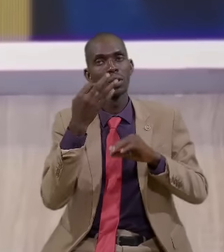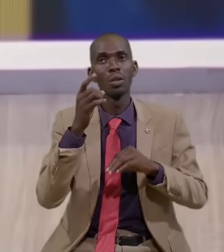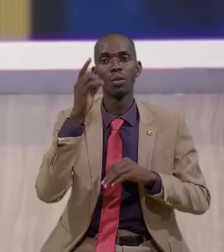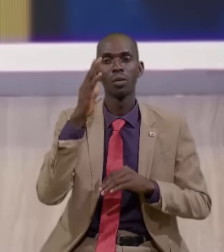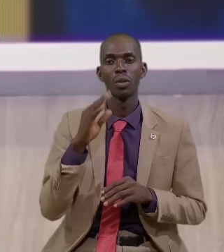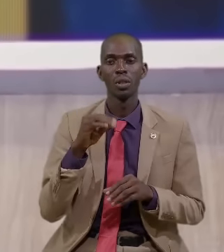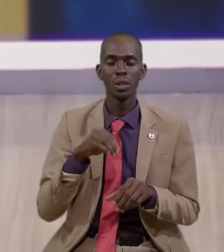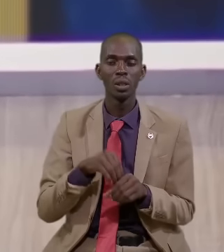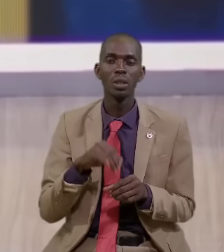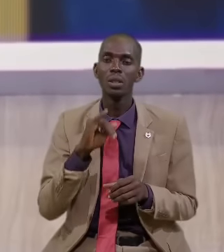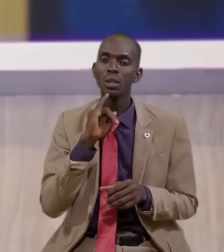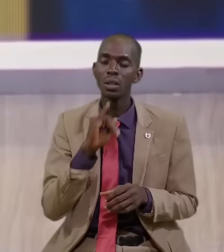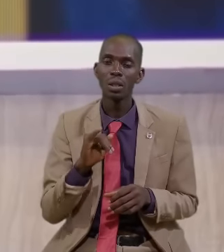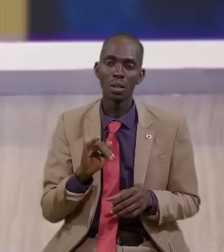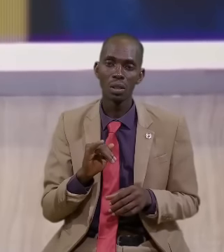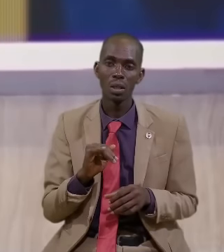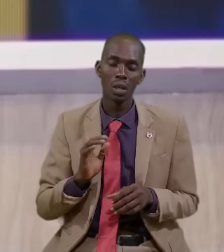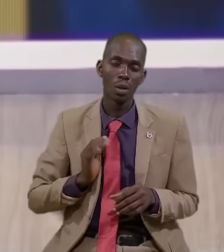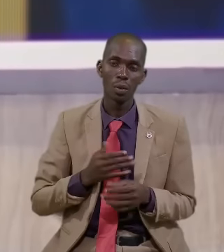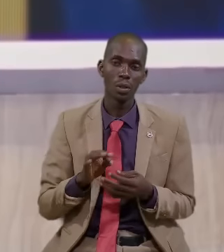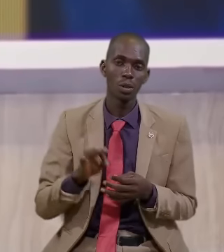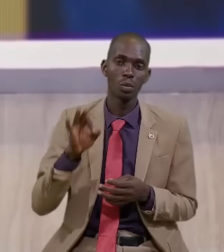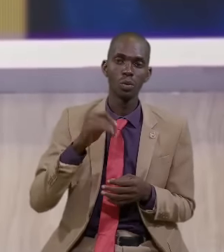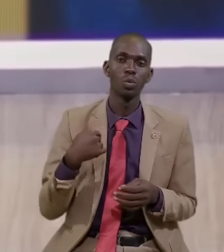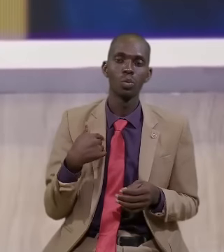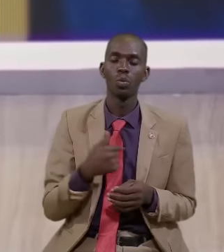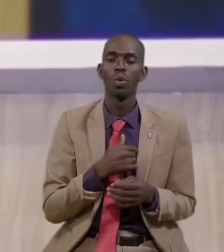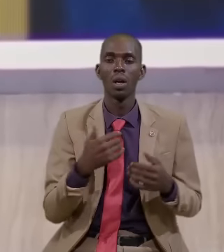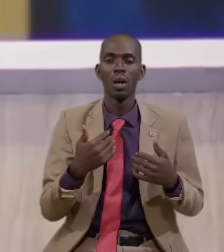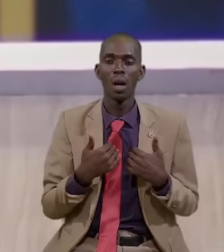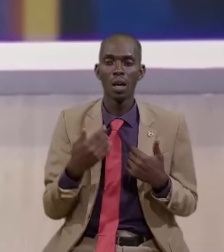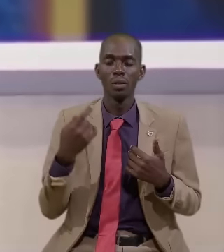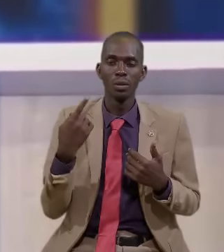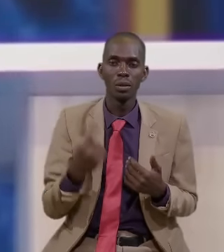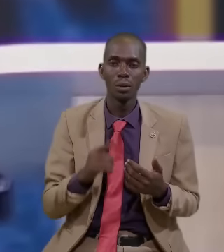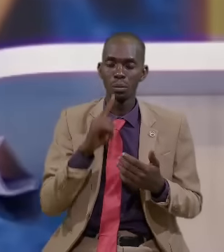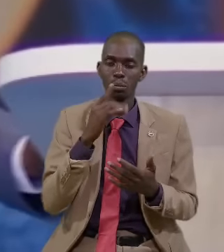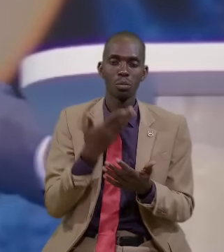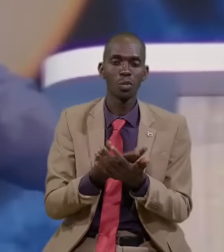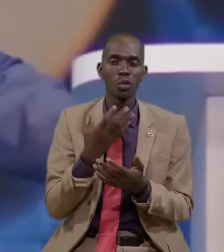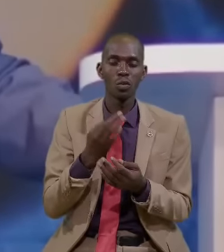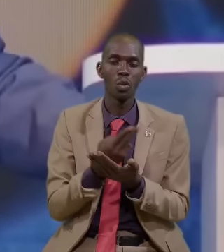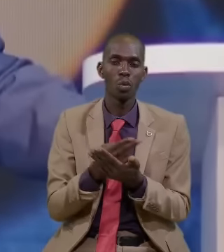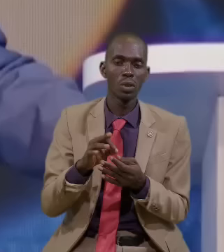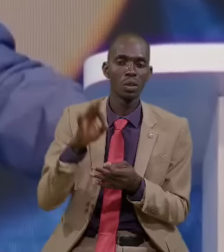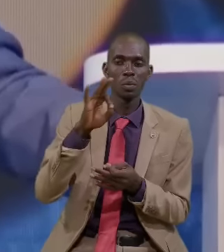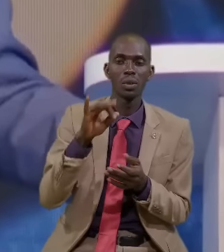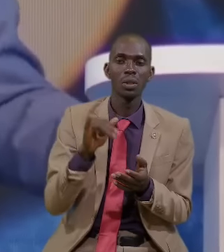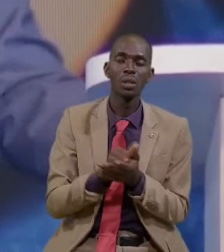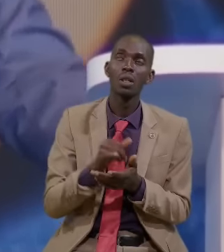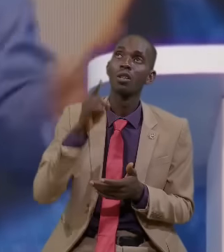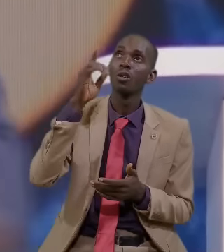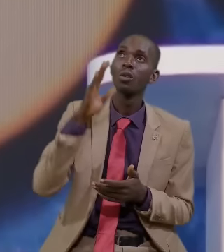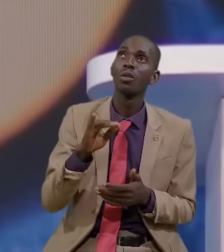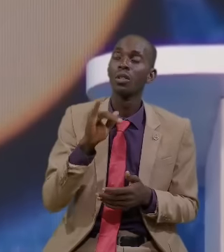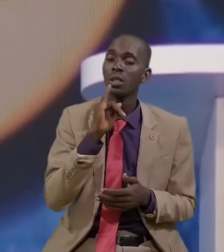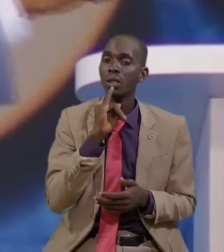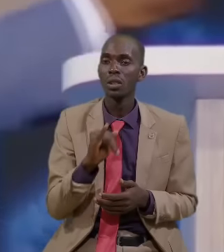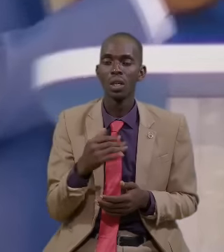we have the witness of the Holy Ghost that God is and that we are